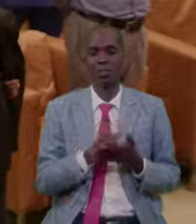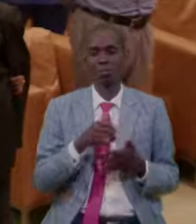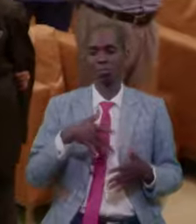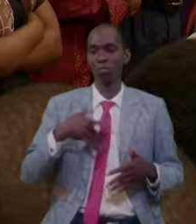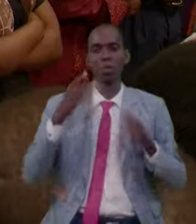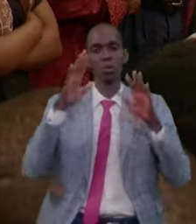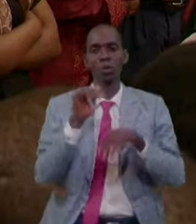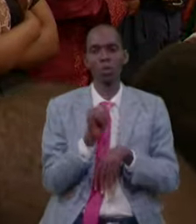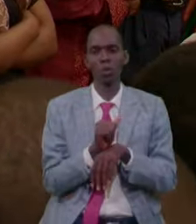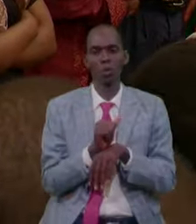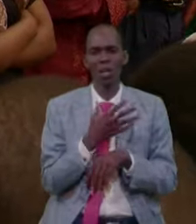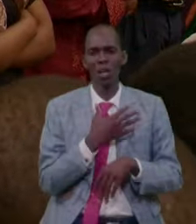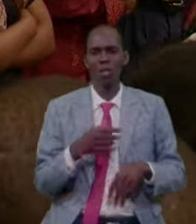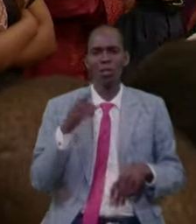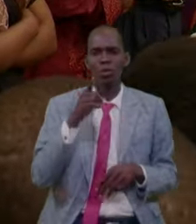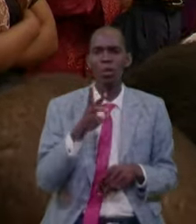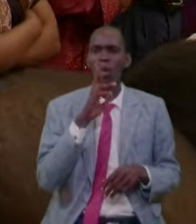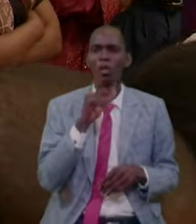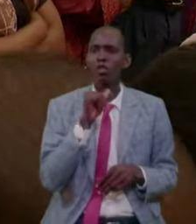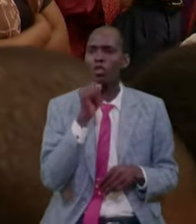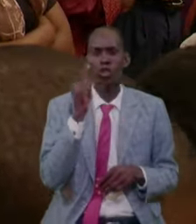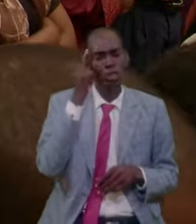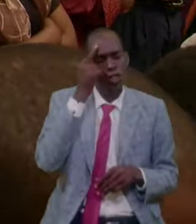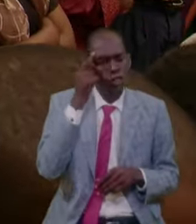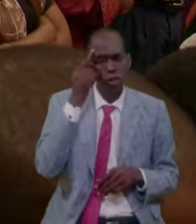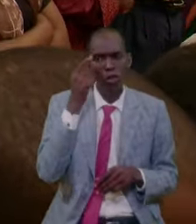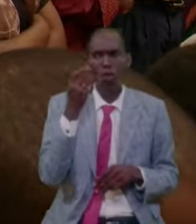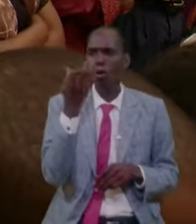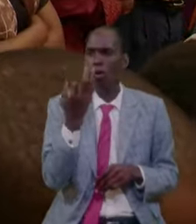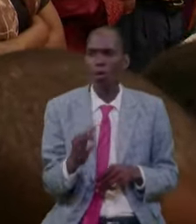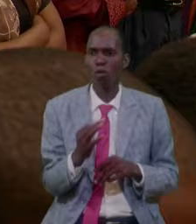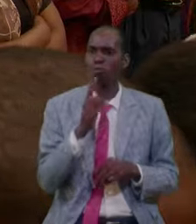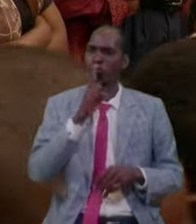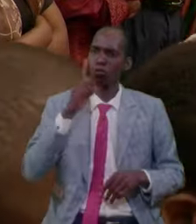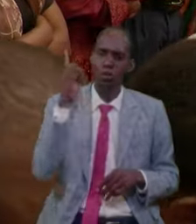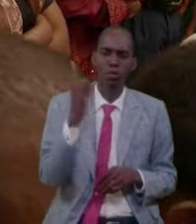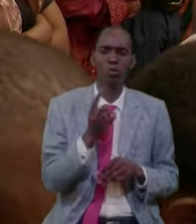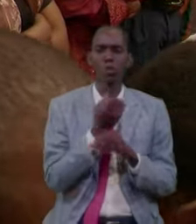And you're not thinking of real salvation.